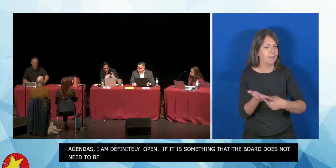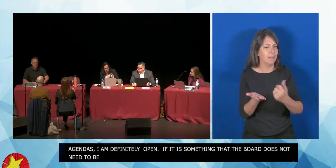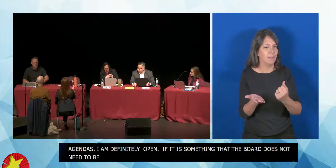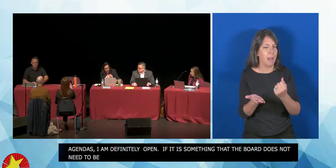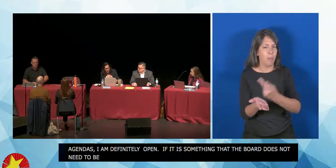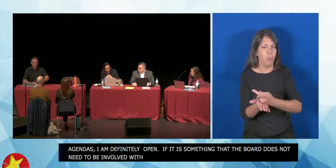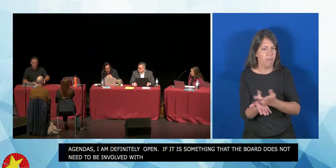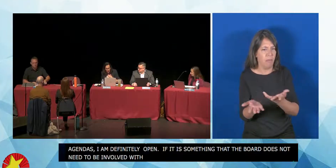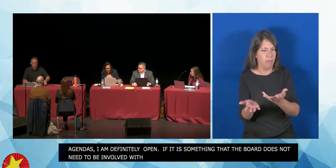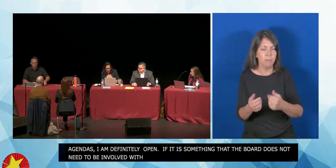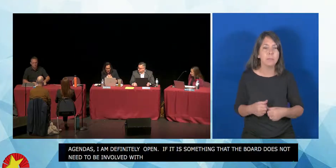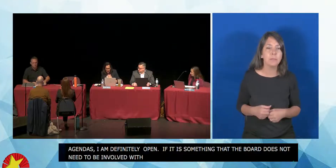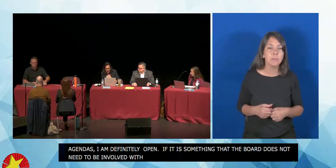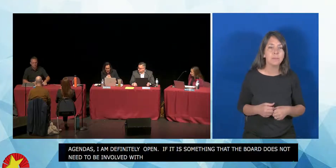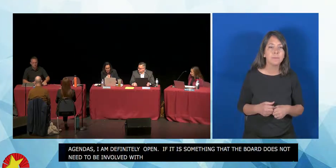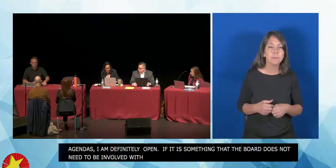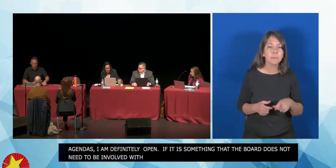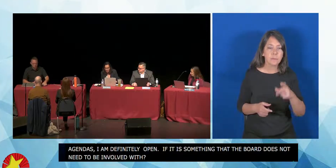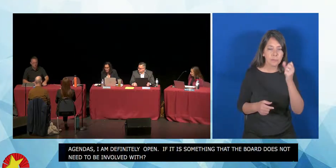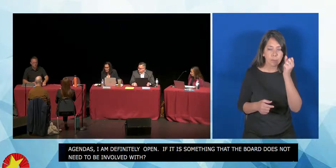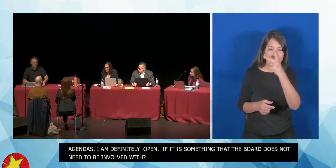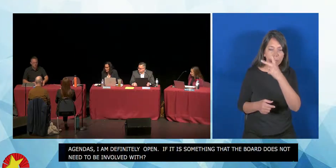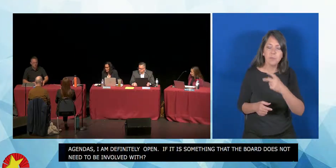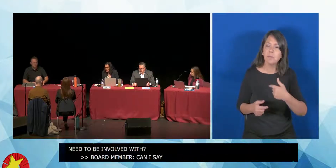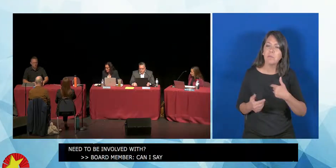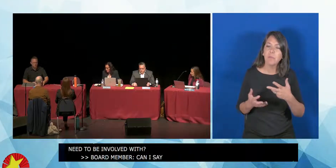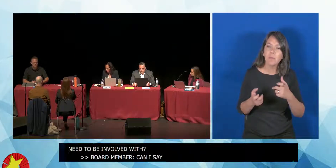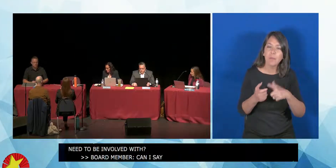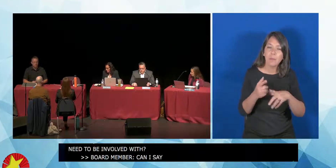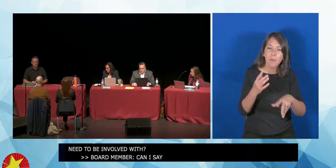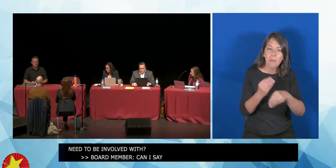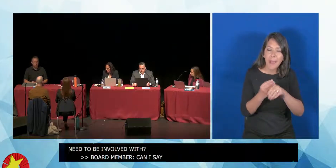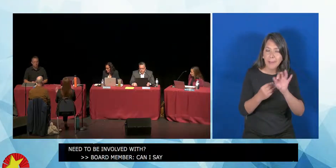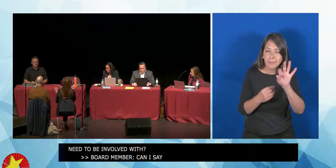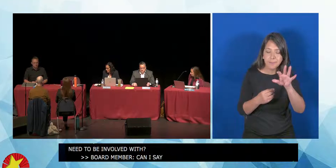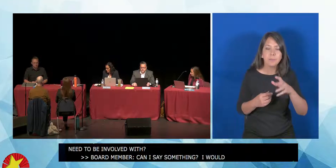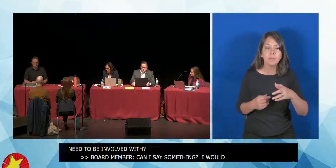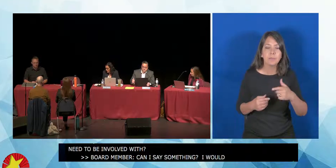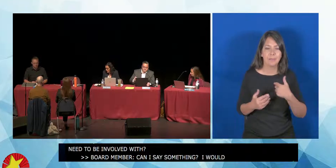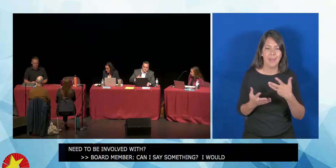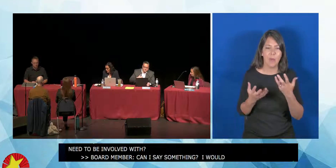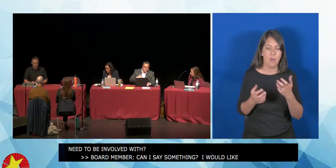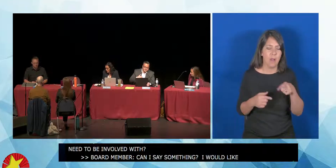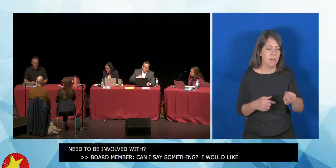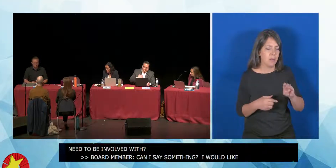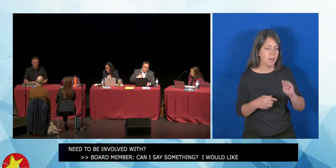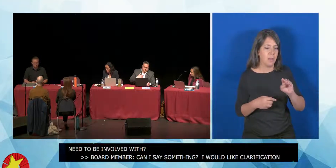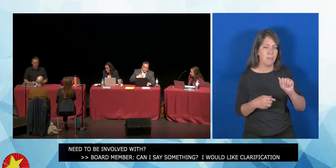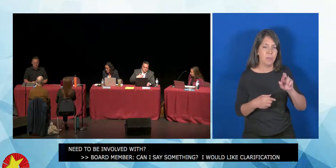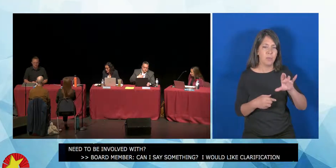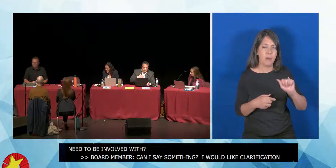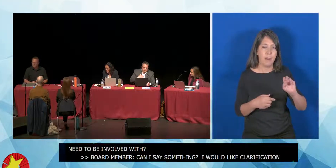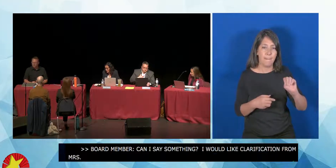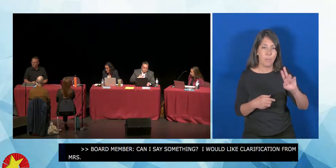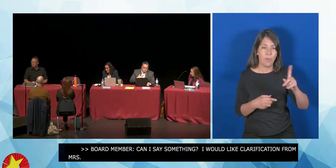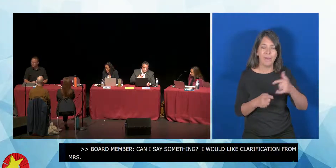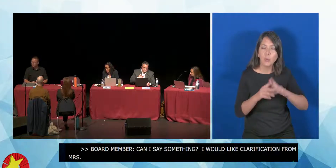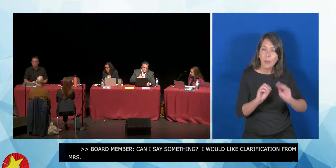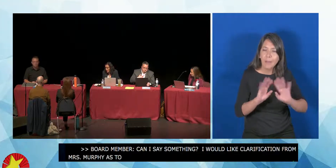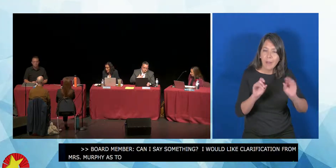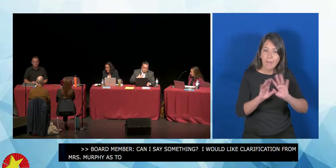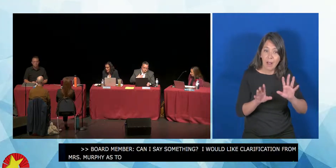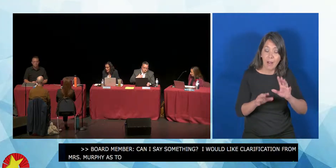something? I would like clarification from Ms. Murphy as to whether or not there's policy on